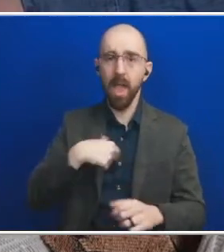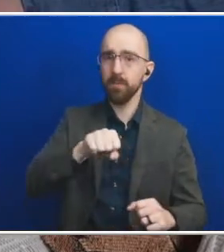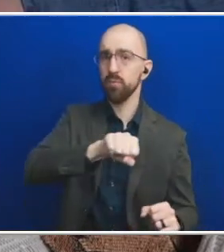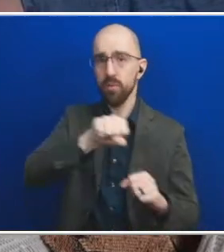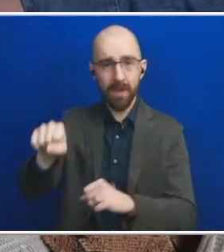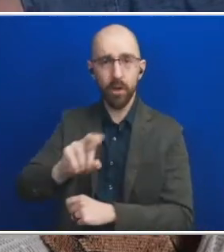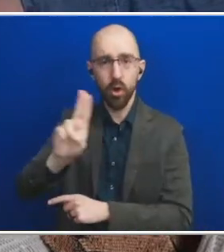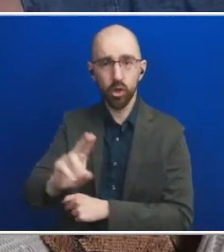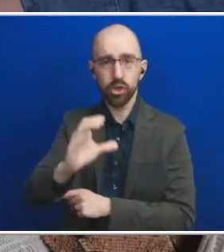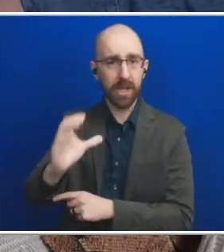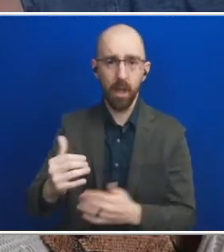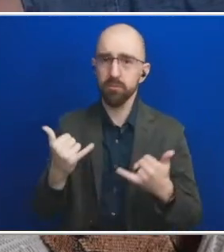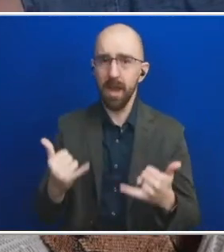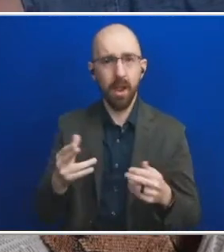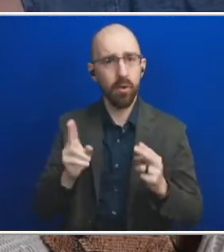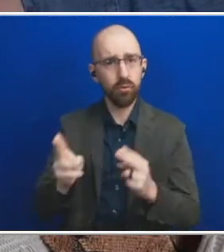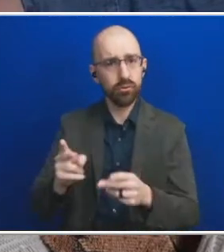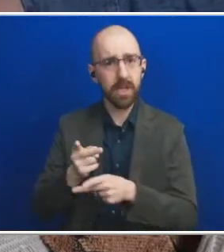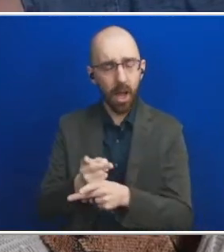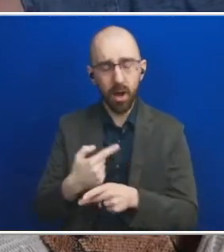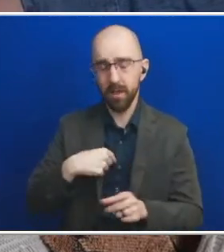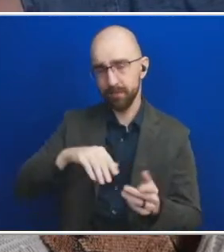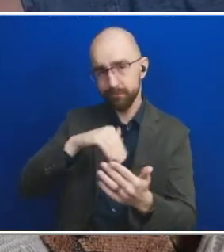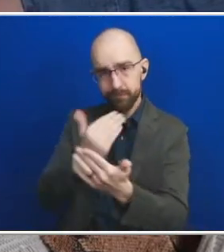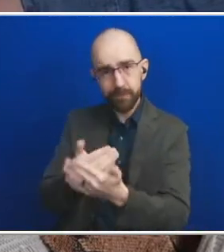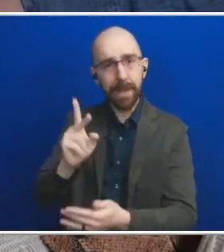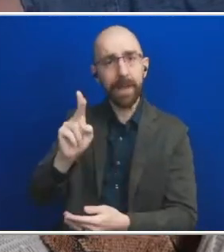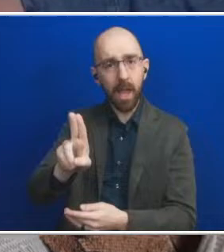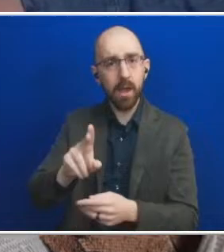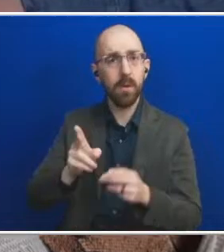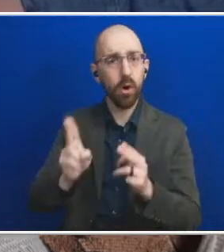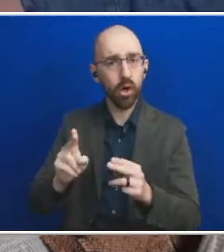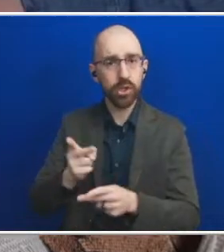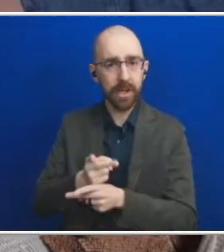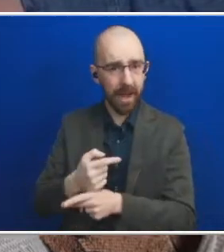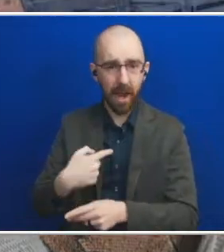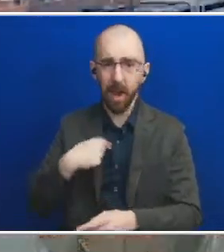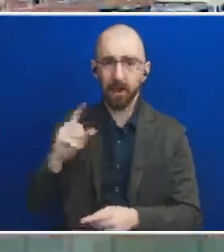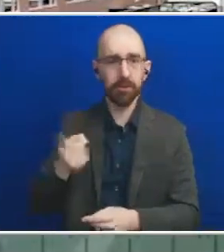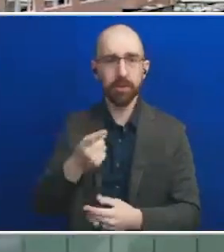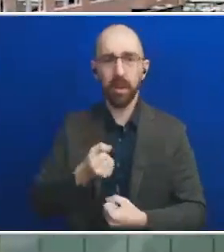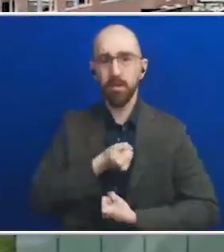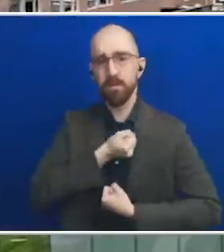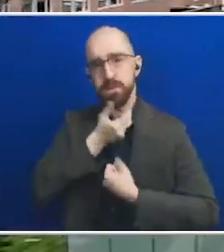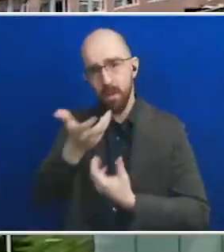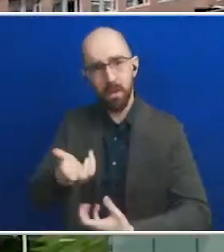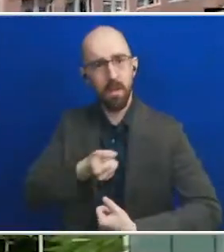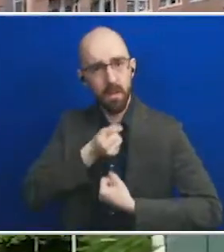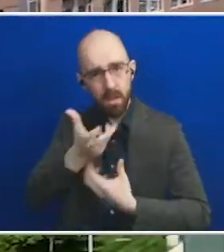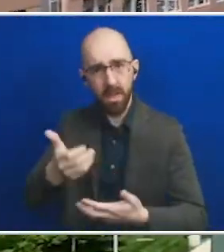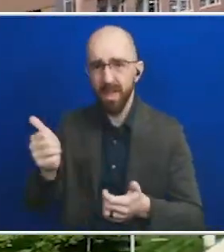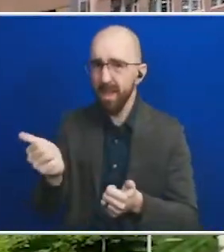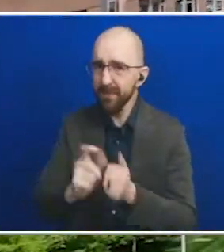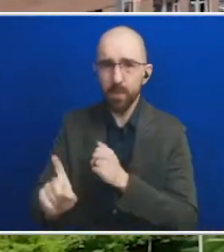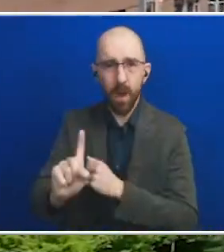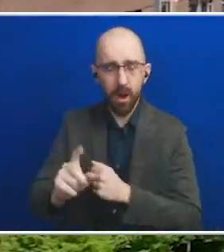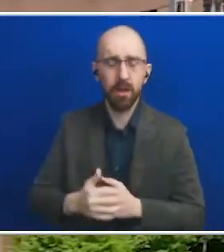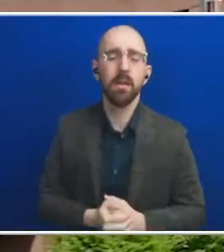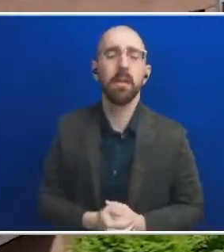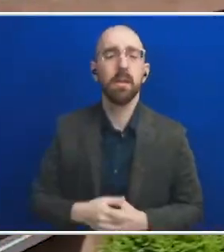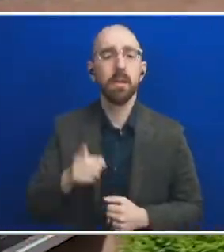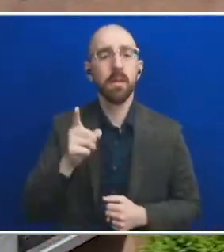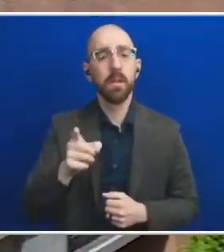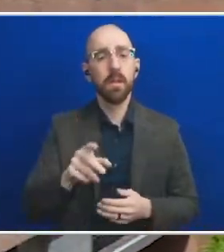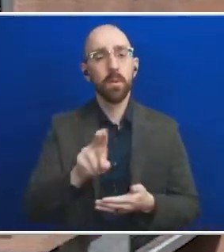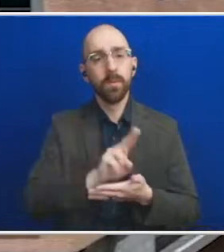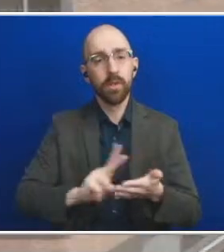I get to KU urgent care and I was just projectile vomiting everywhere. Doctors at the University of Kansas Health System